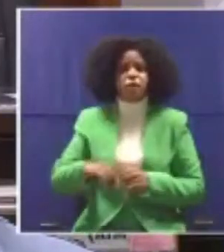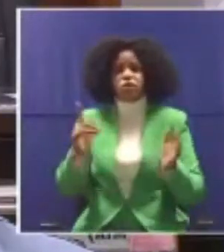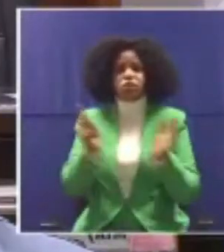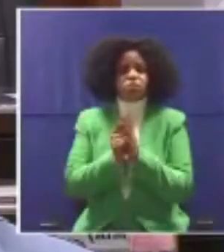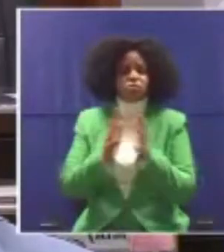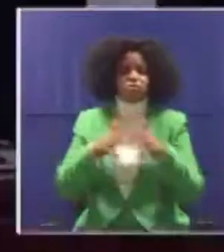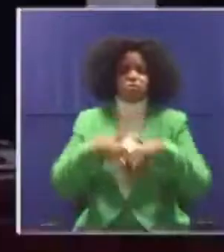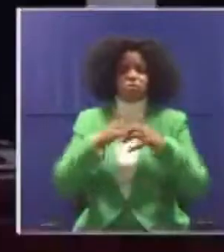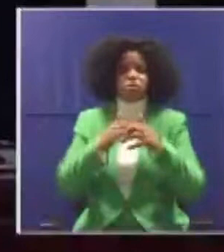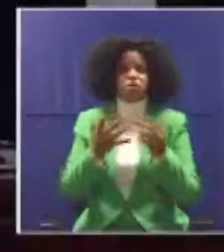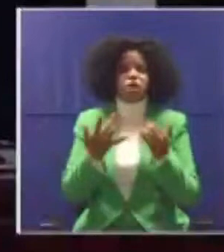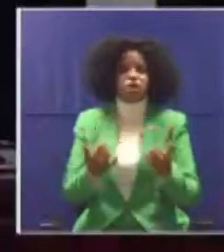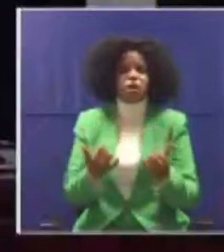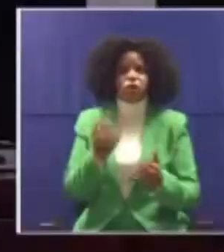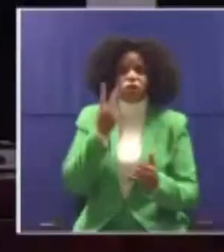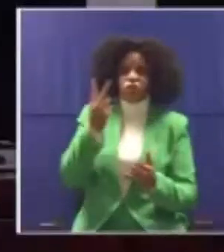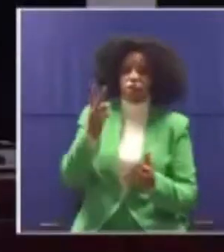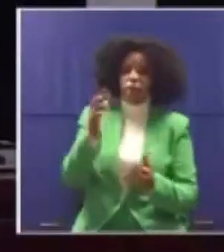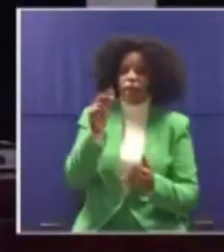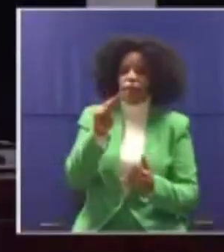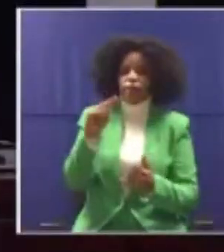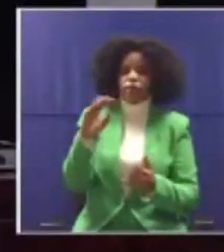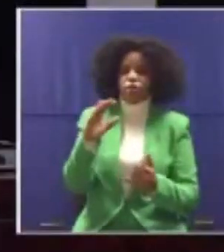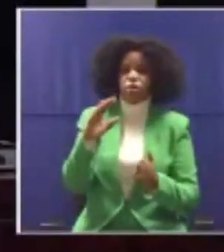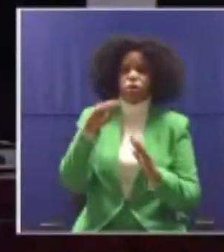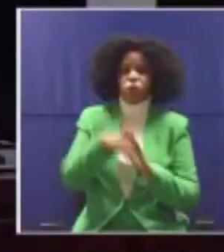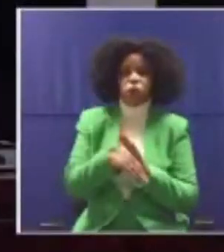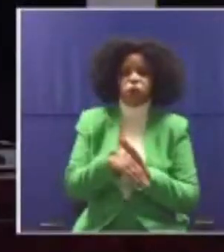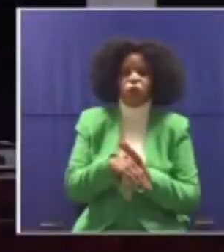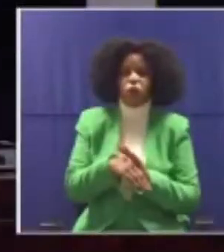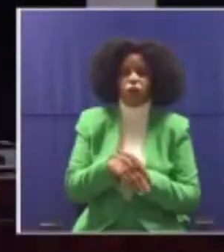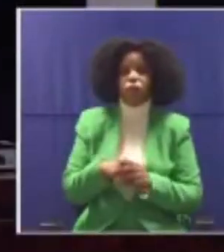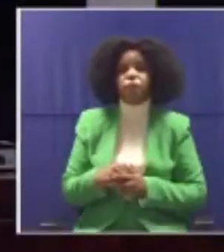you, Honorable Melder. Honorable members,